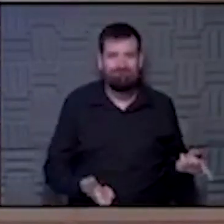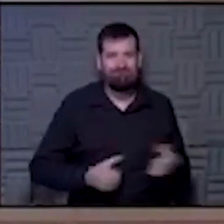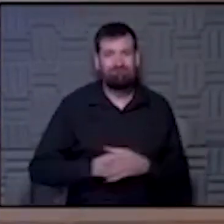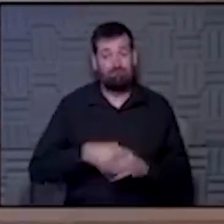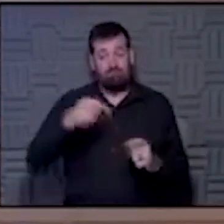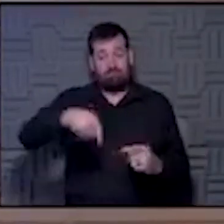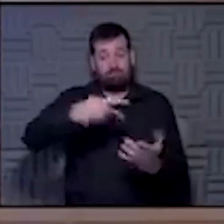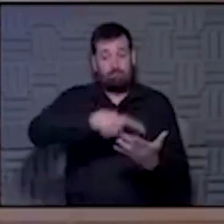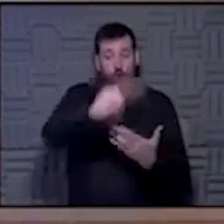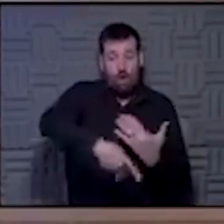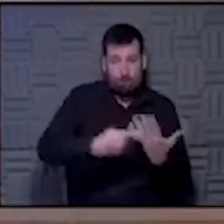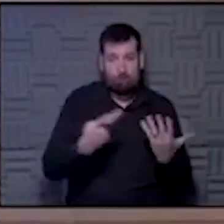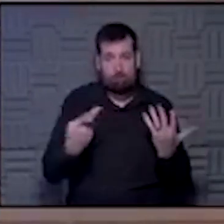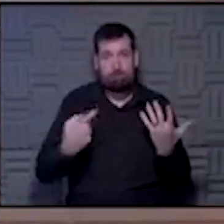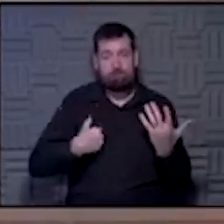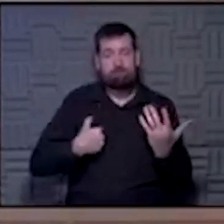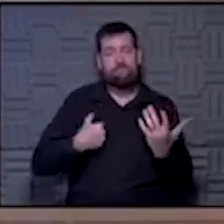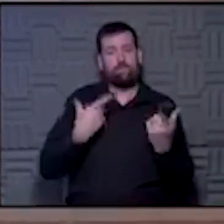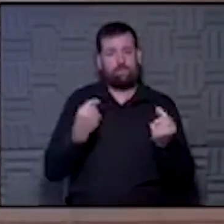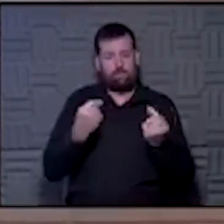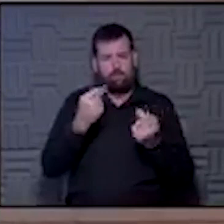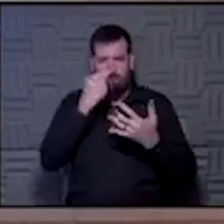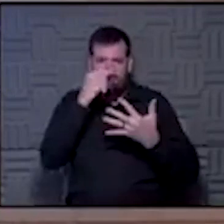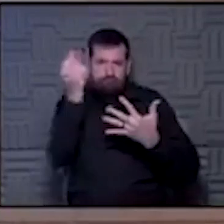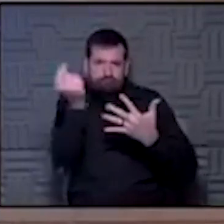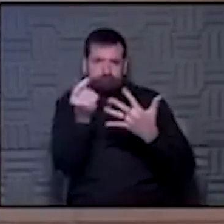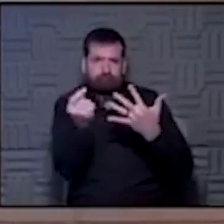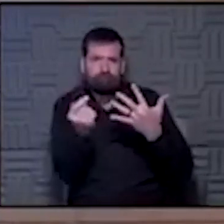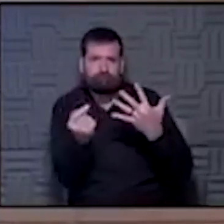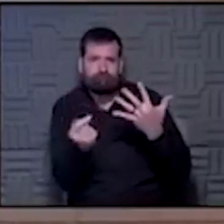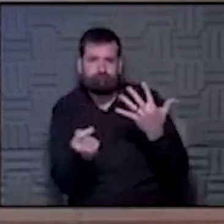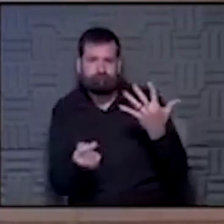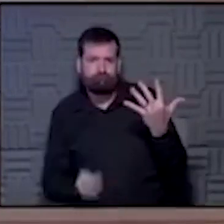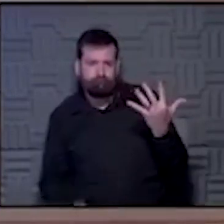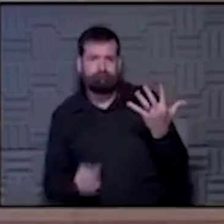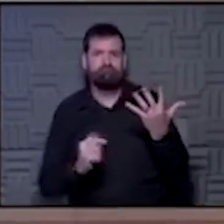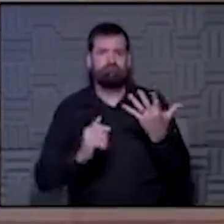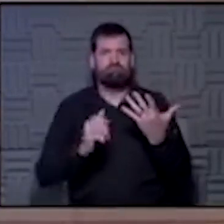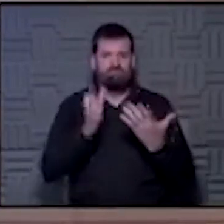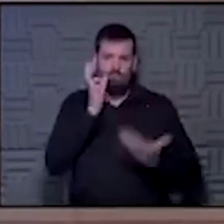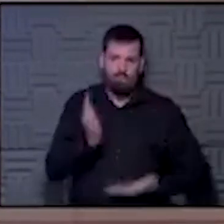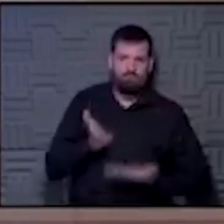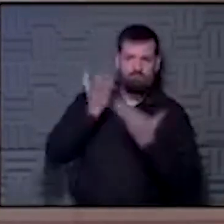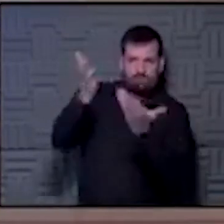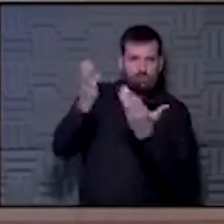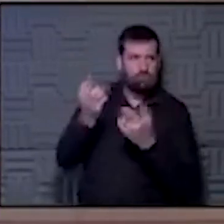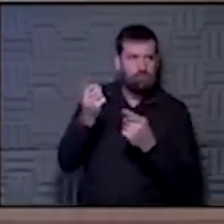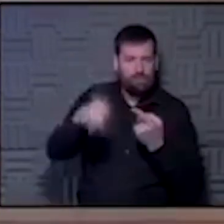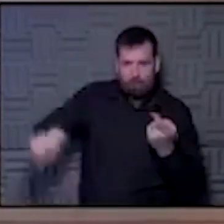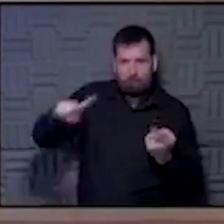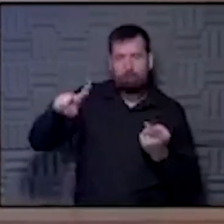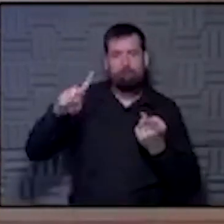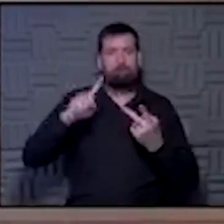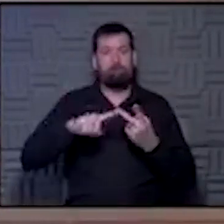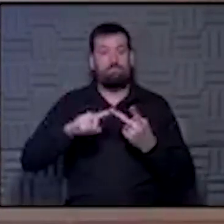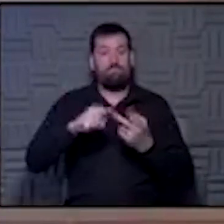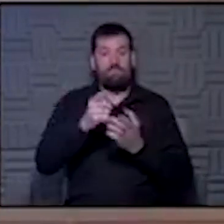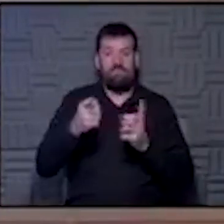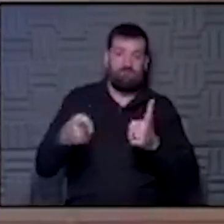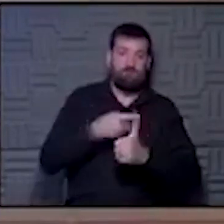as we look through all of the different pieces that are going to be presented and have been presented in the first